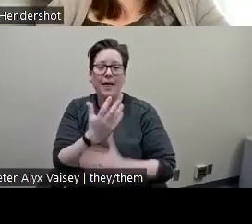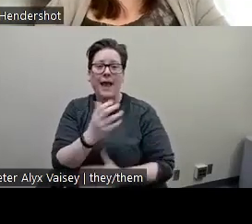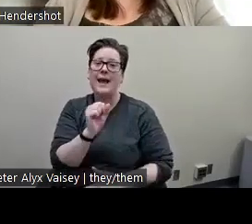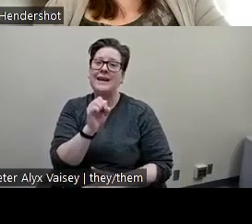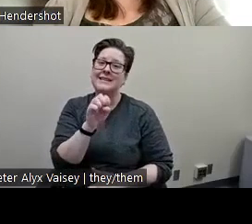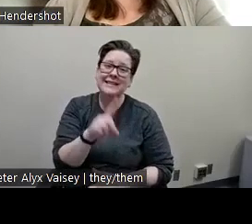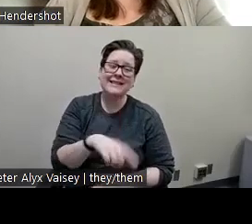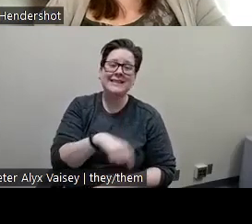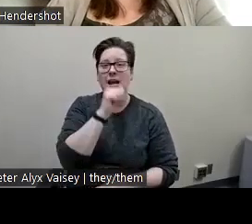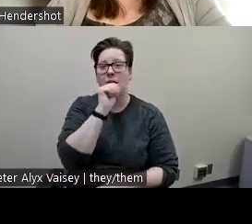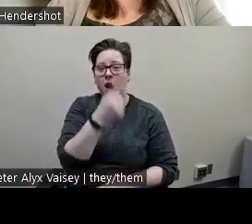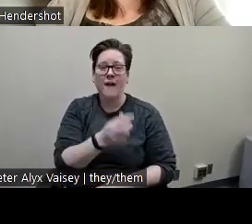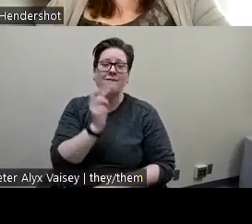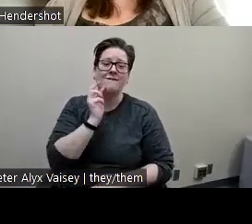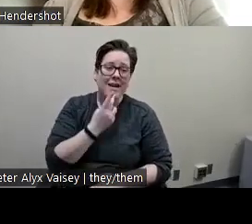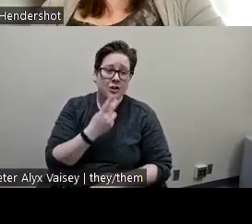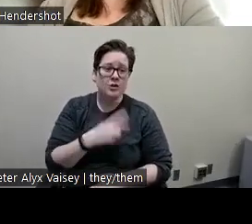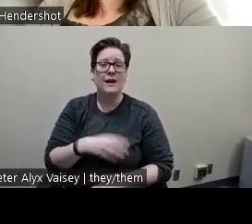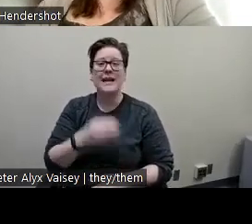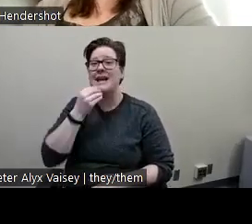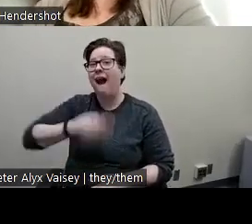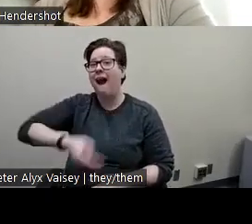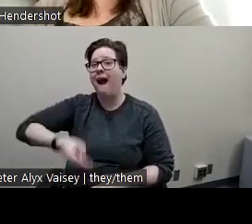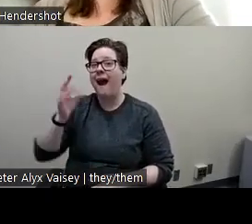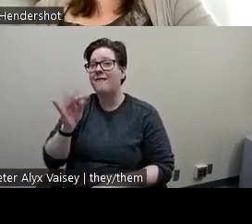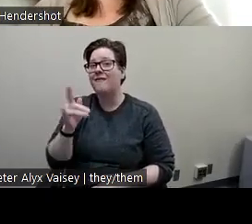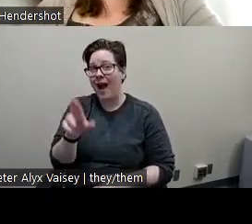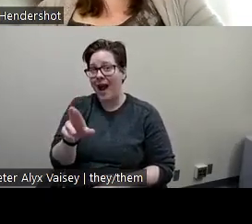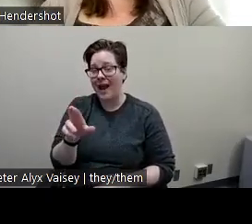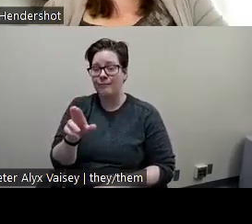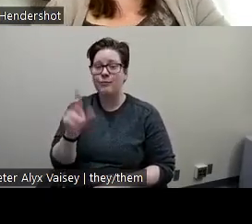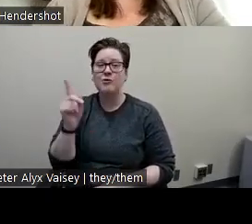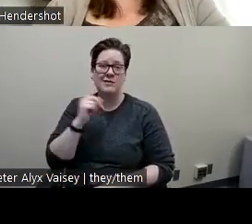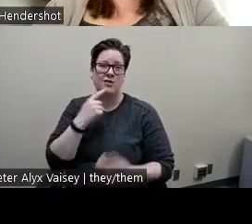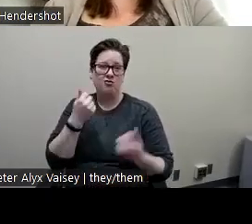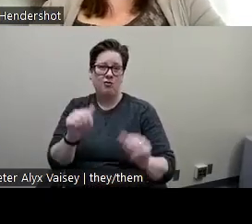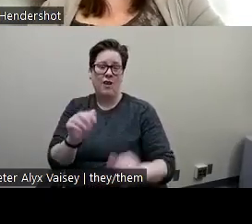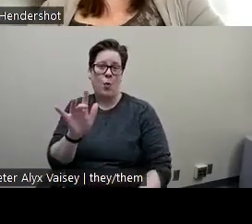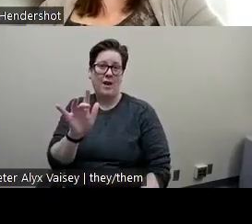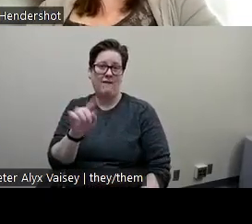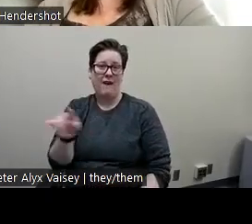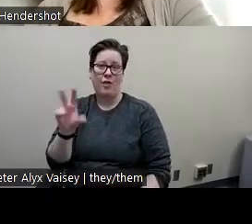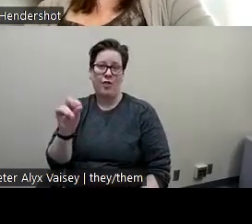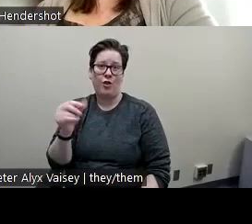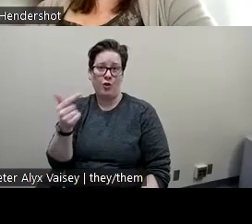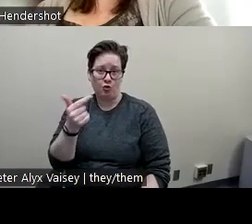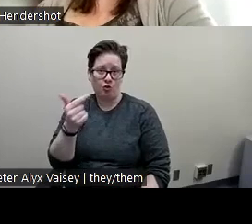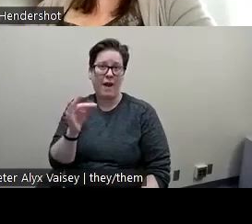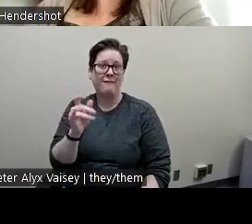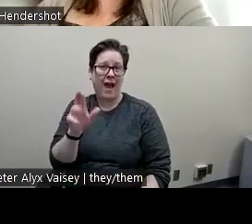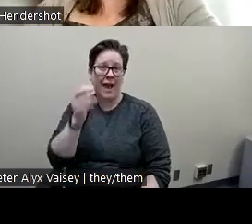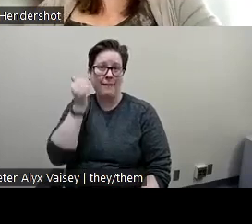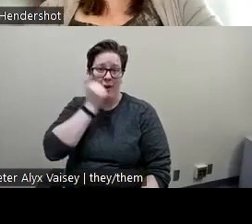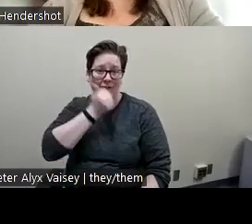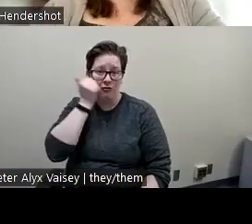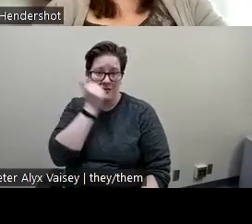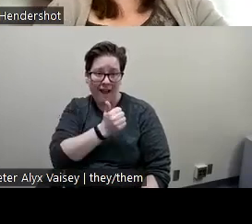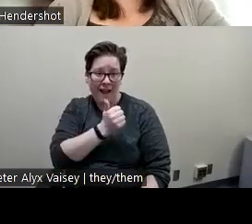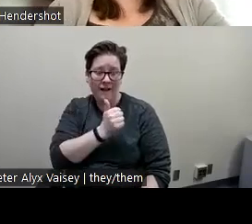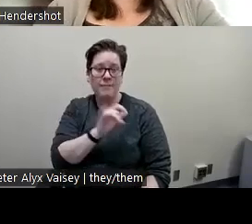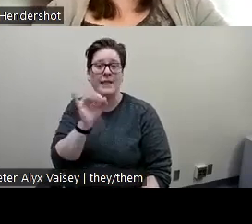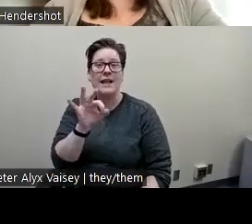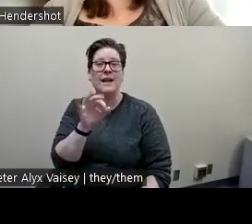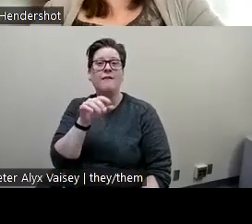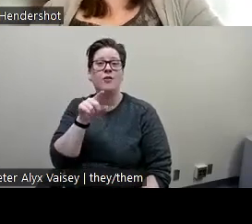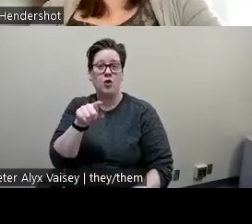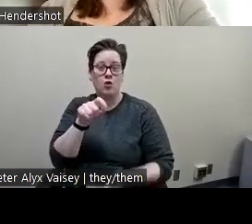vegetables. Eating a high fiber diet, the guidelines say you should be getting 25 to 30 grams every day in your diet. If you sit down